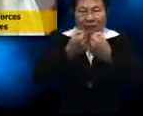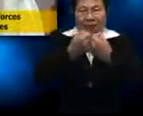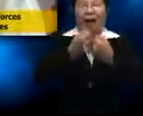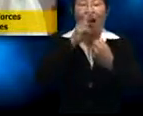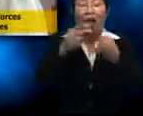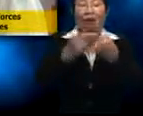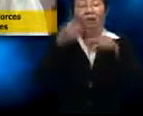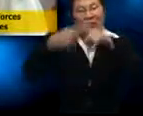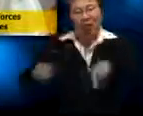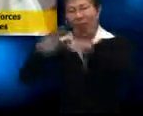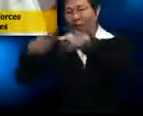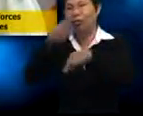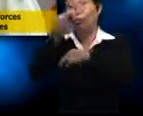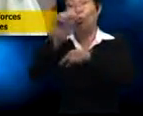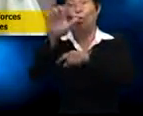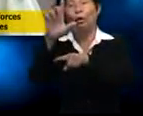between different types of molecules.